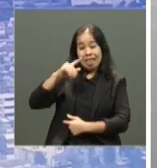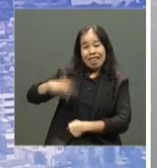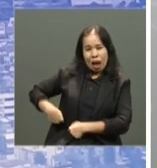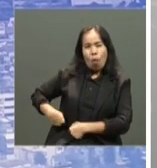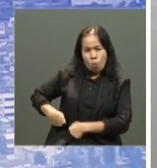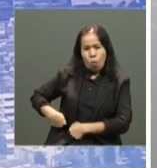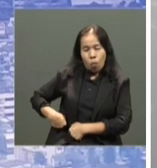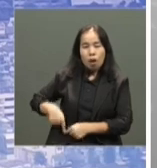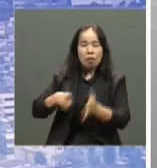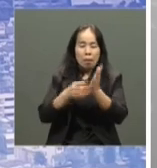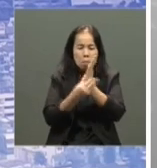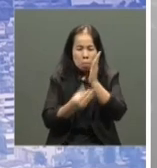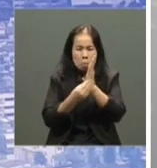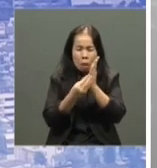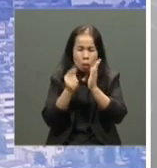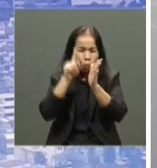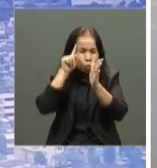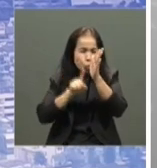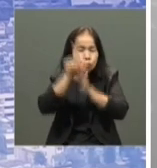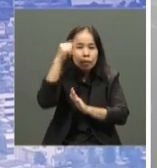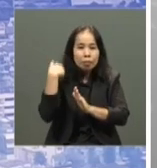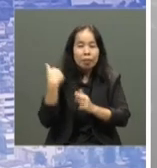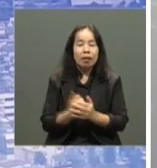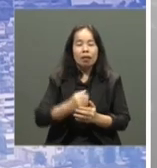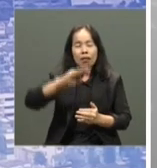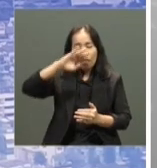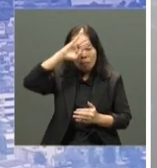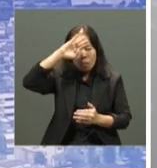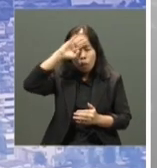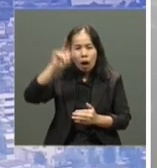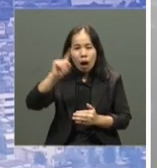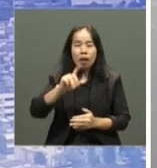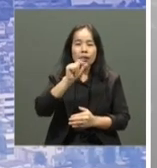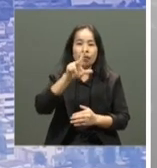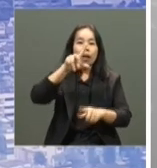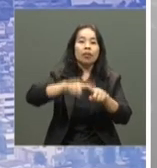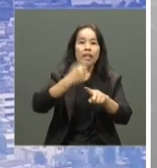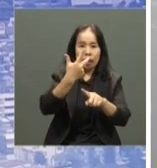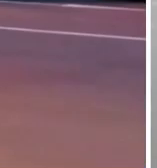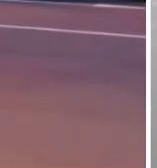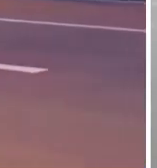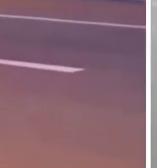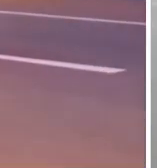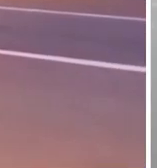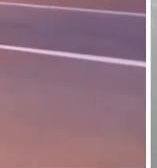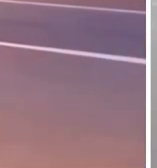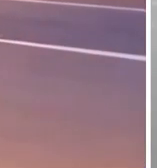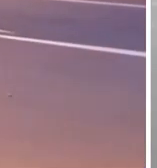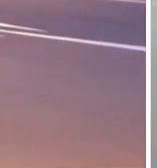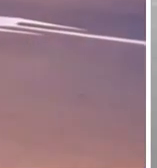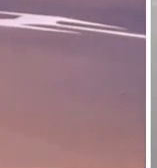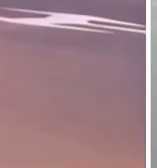the number has been increased quite sharply because of foreign arrivals of people